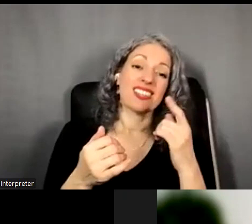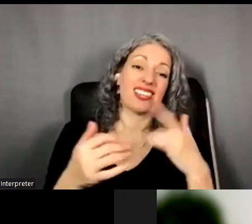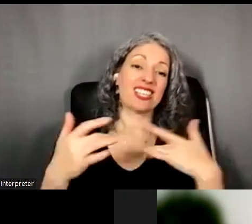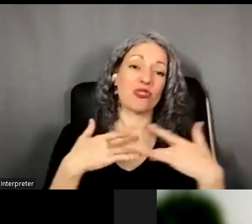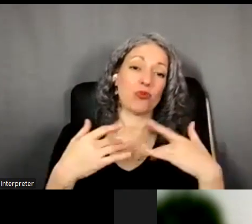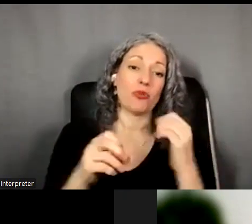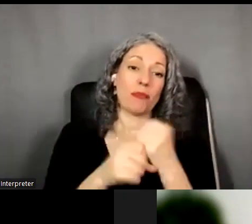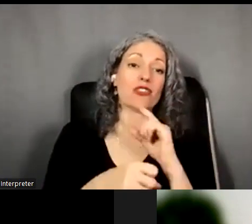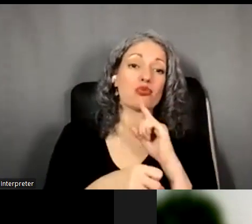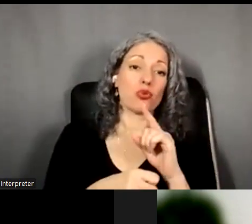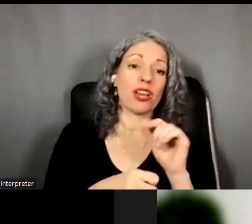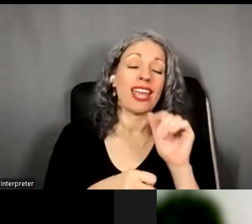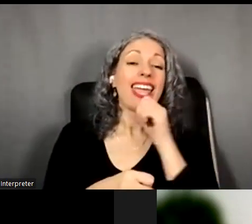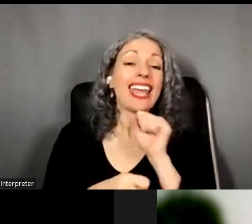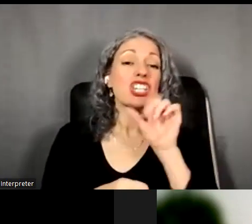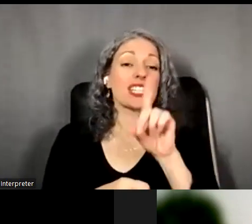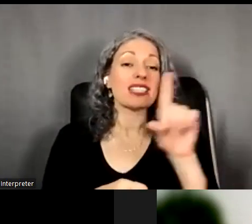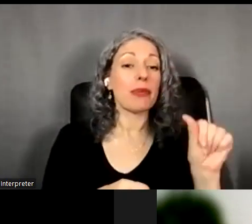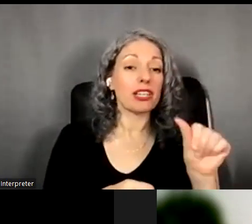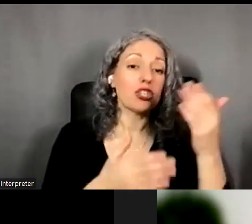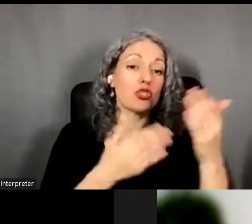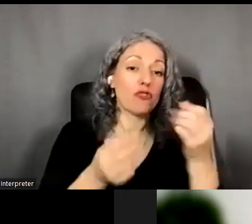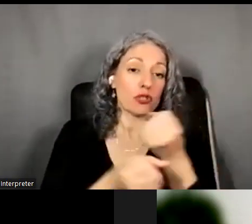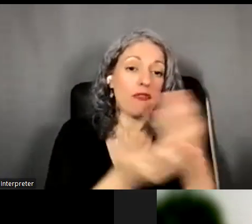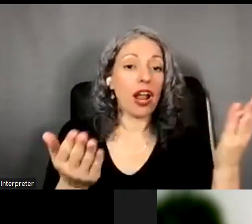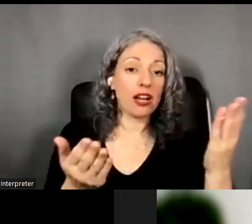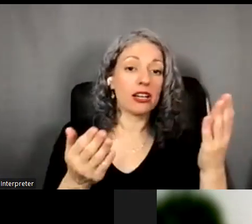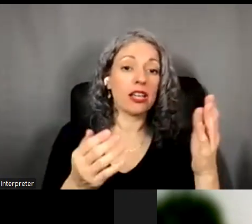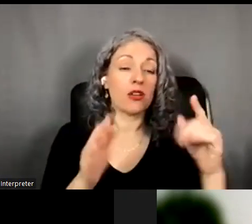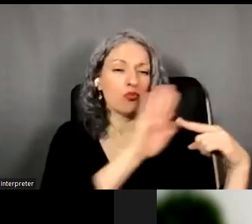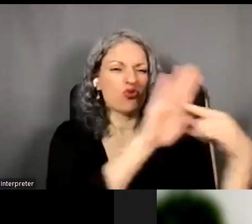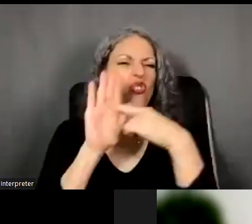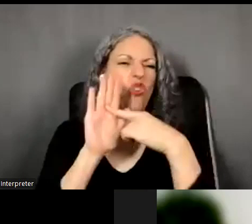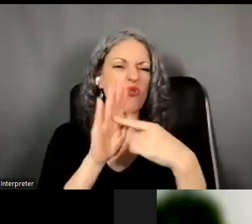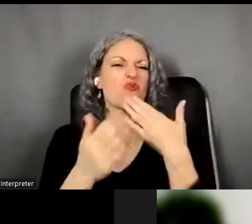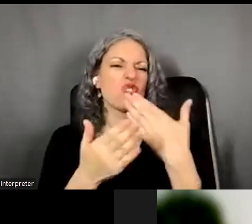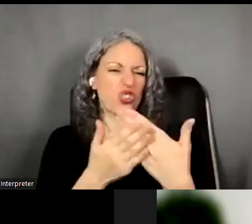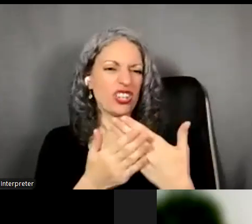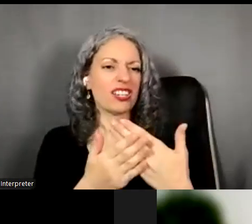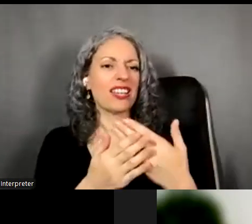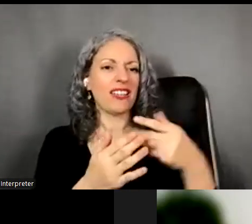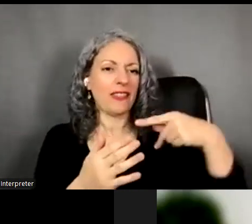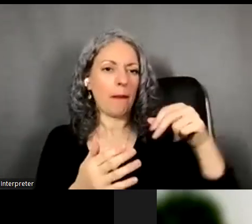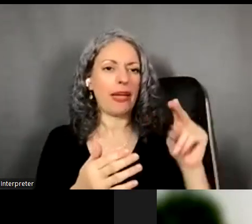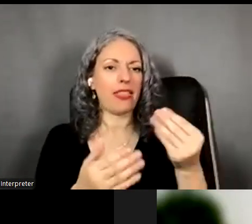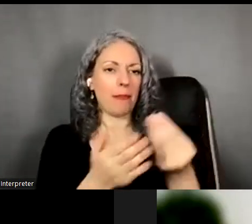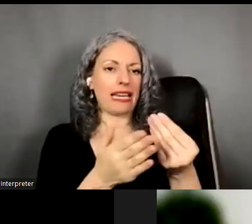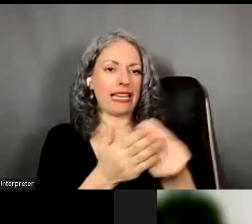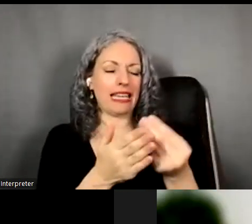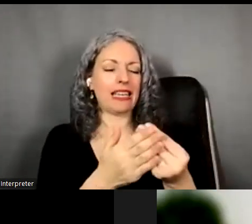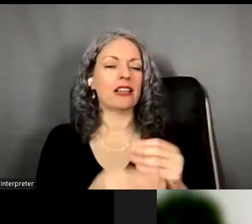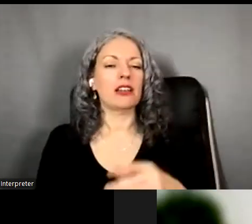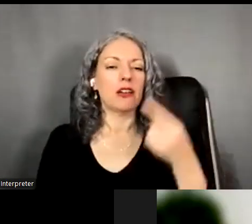that the aging and disability service provider network is well represented in the PATH funding and overall capacity building